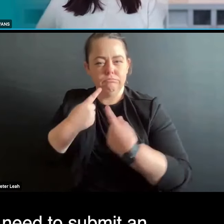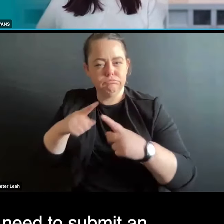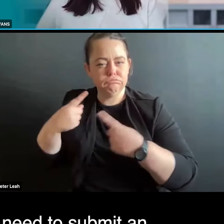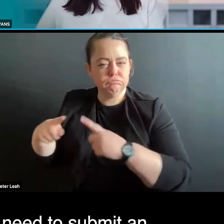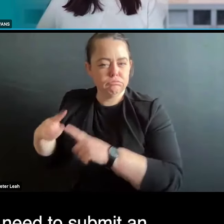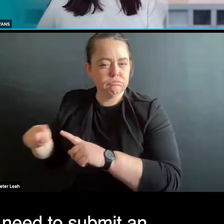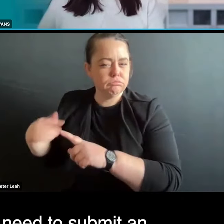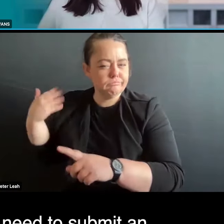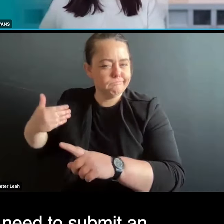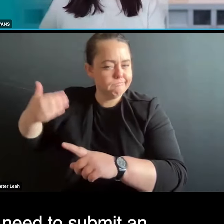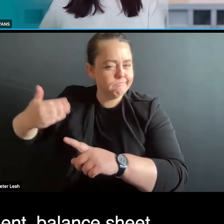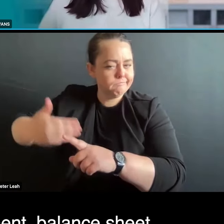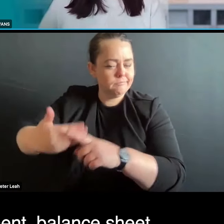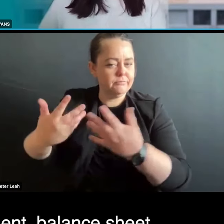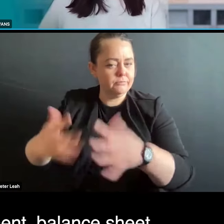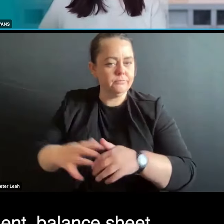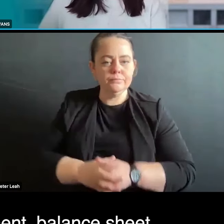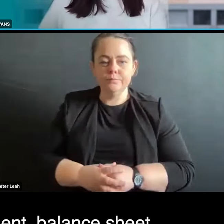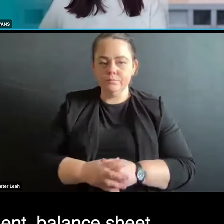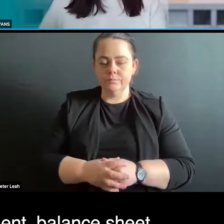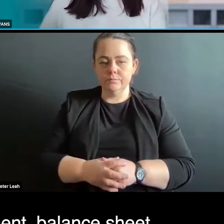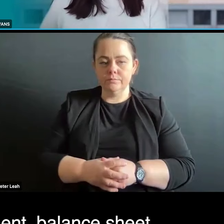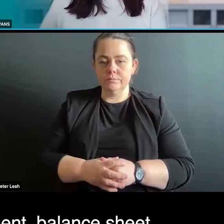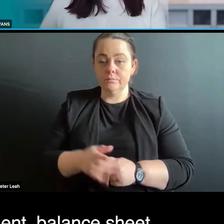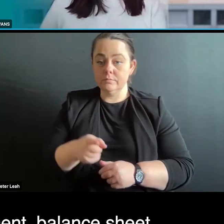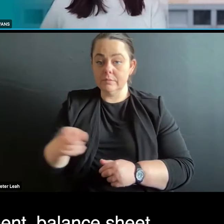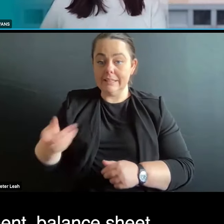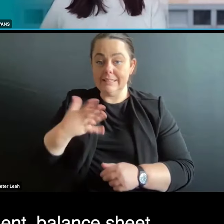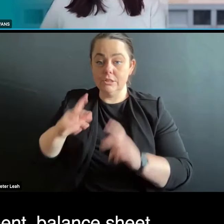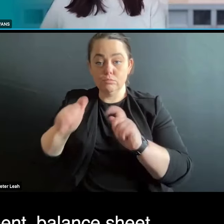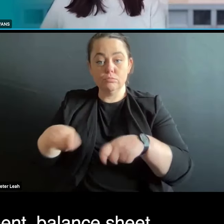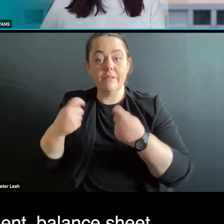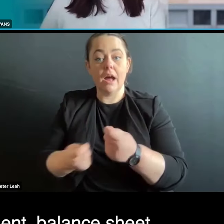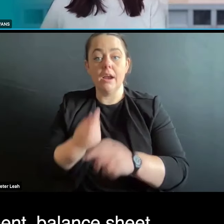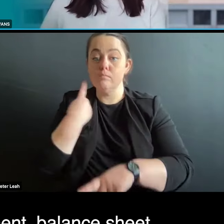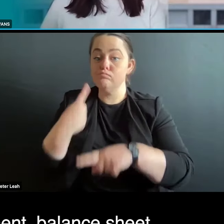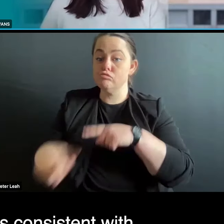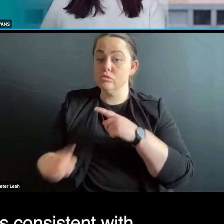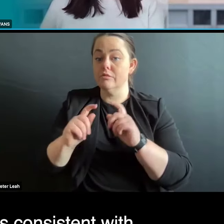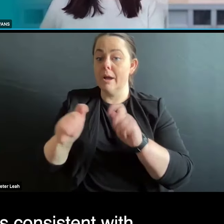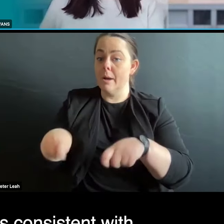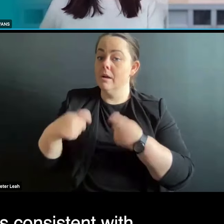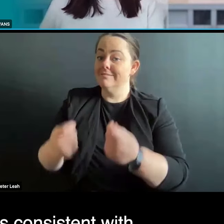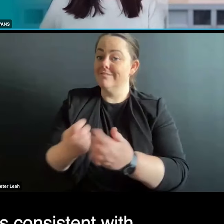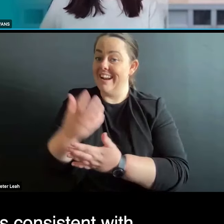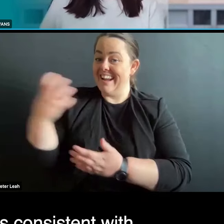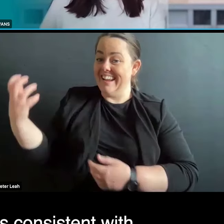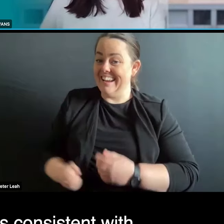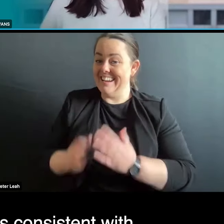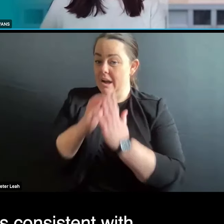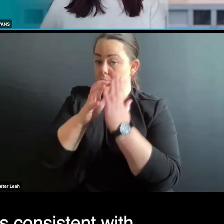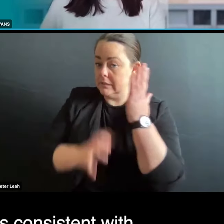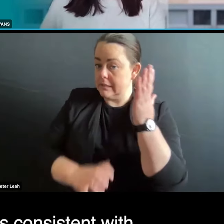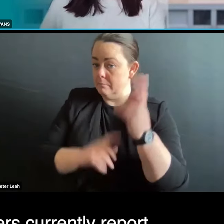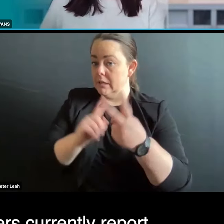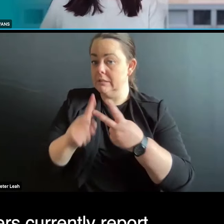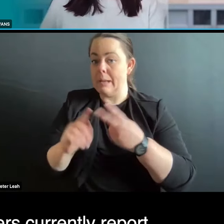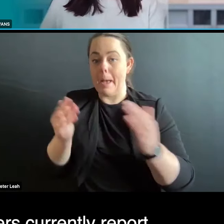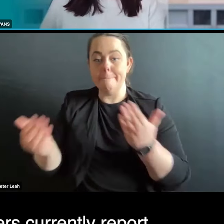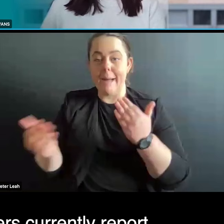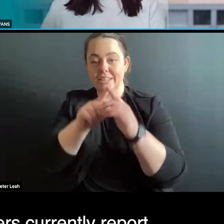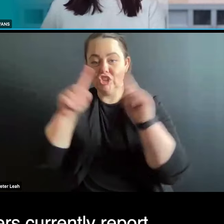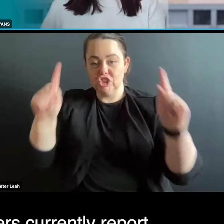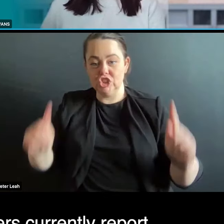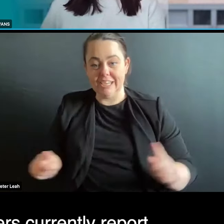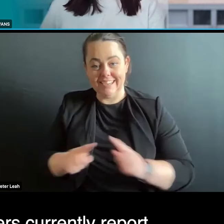care providers will need to submit an approved provider income statement, balance sheet, and cash flow statement, which is consistent with what